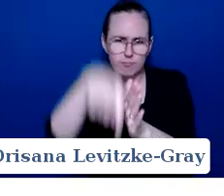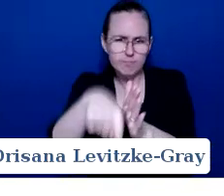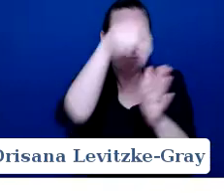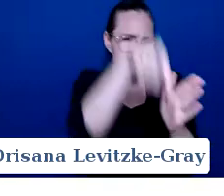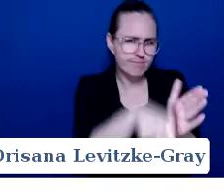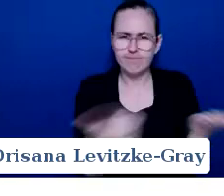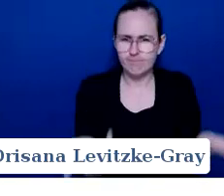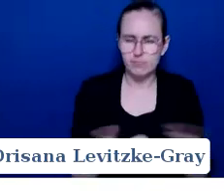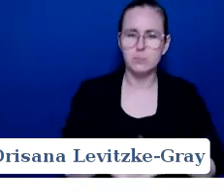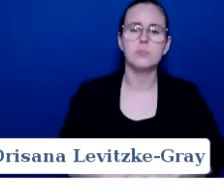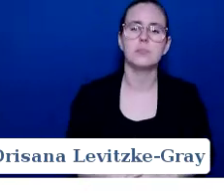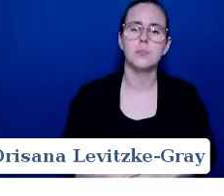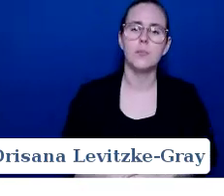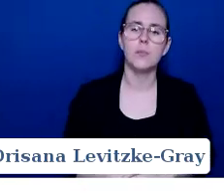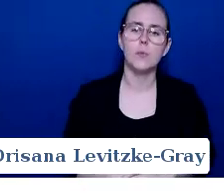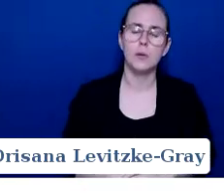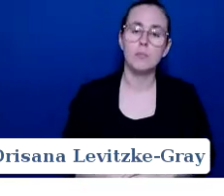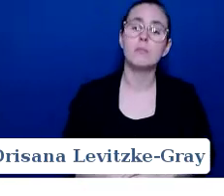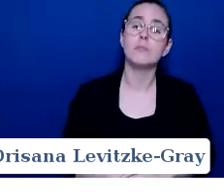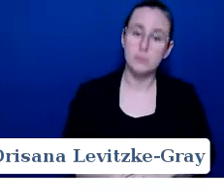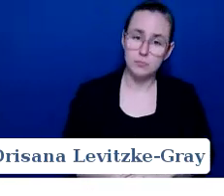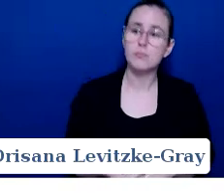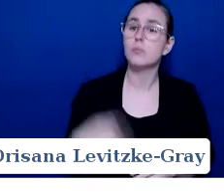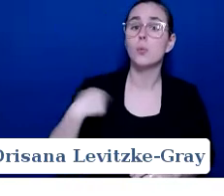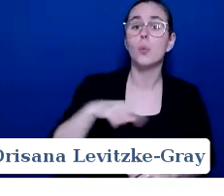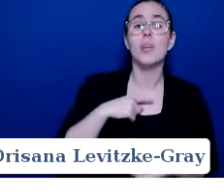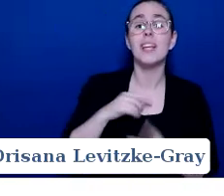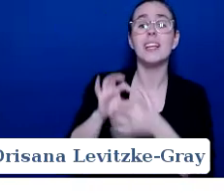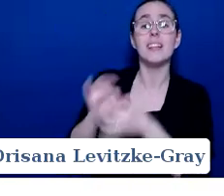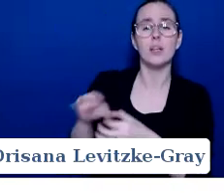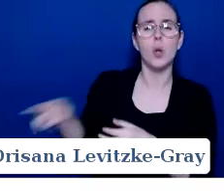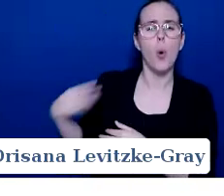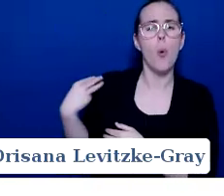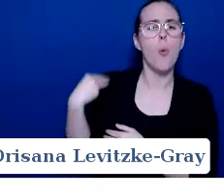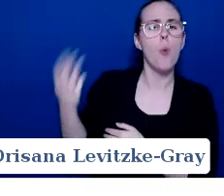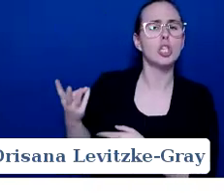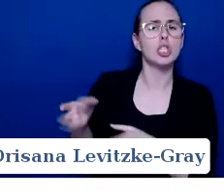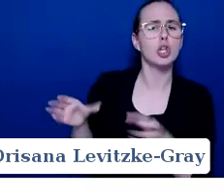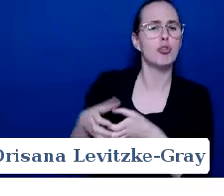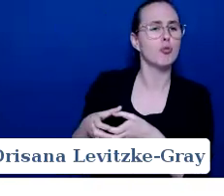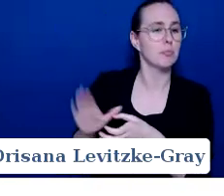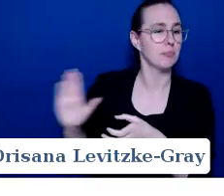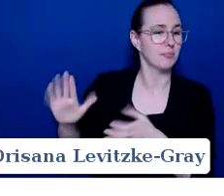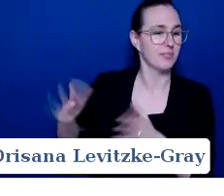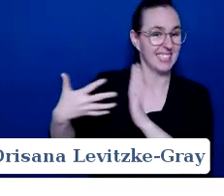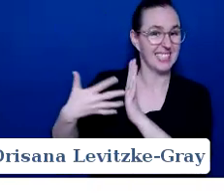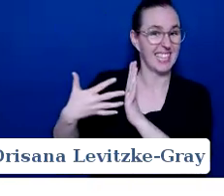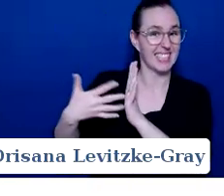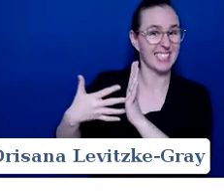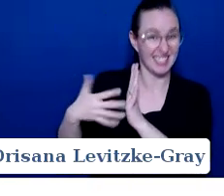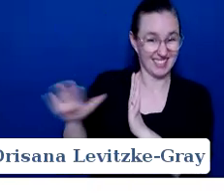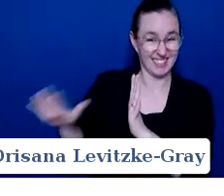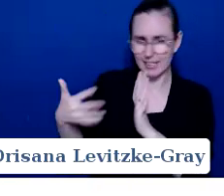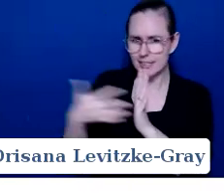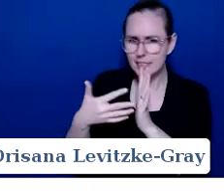trying to use this tool, because for the national statistics. And I will give the example of